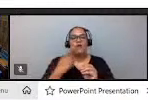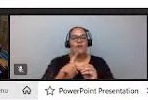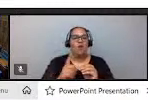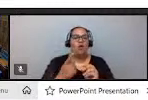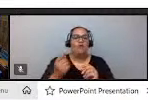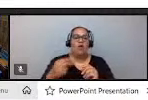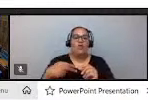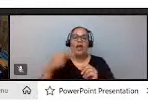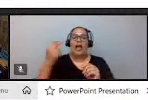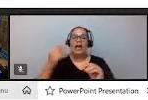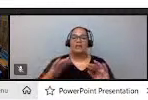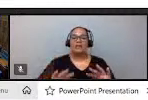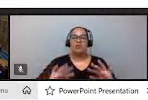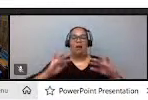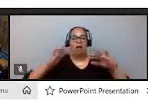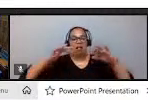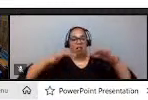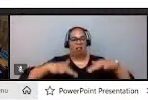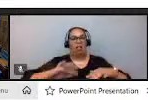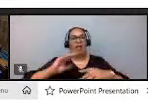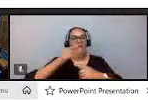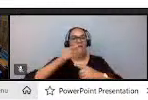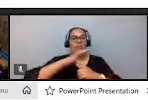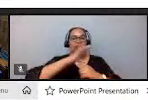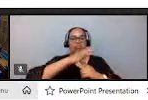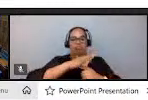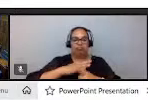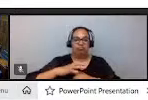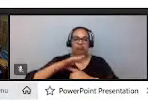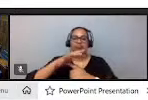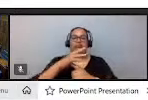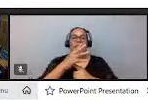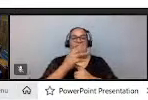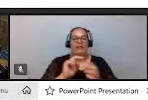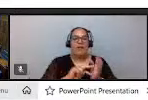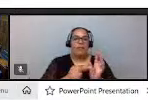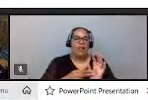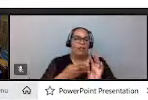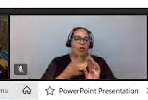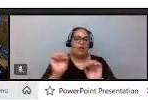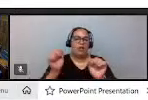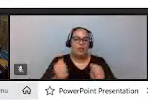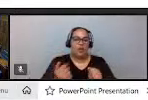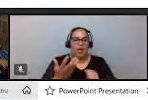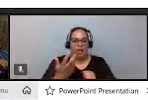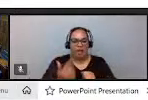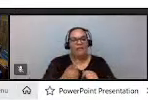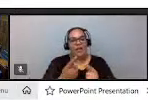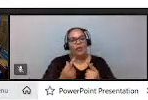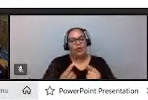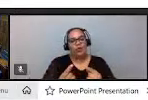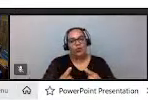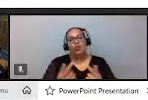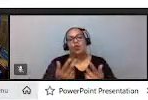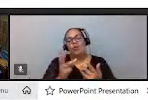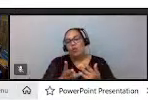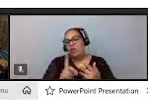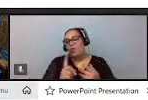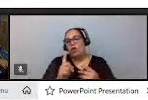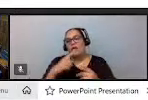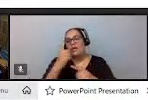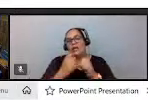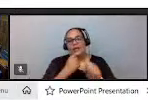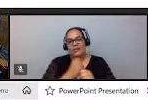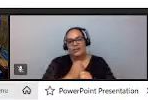the high swells there is a helicopter that's planned at this stage the deployment thereof and the delivery thereof would be next